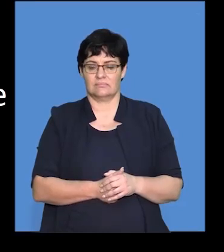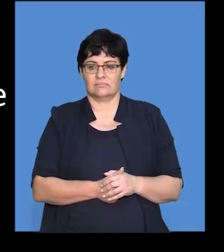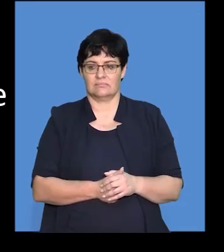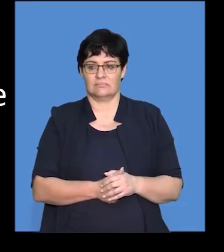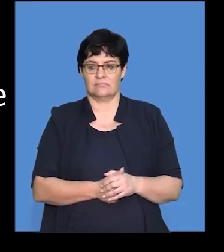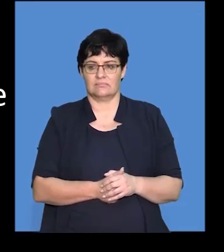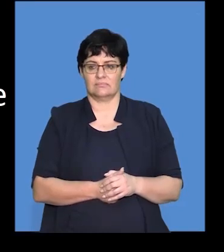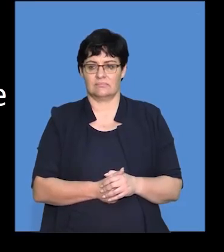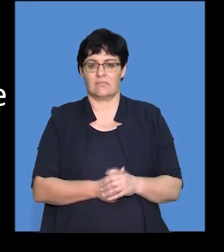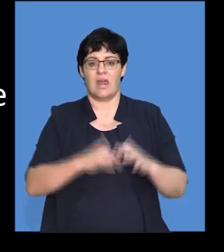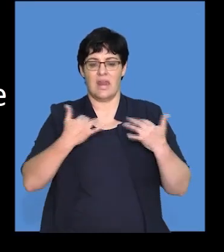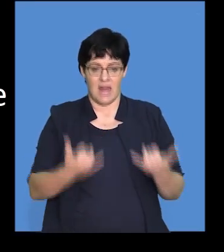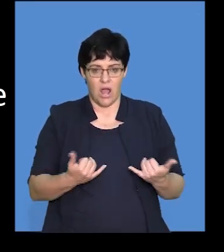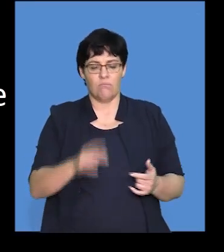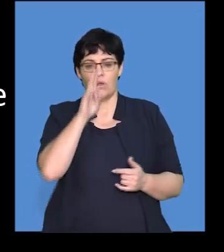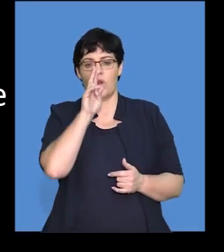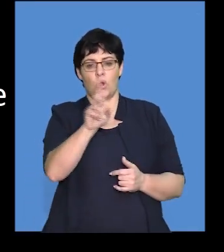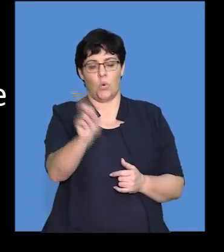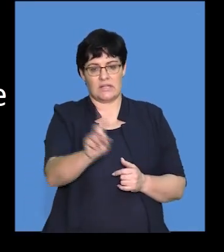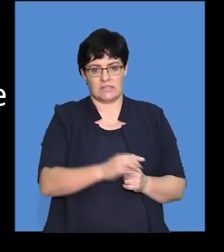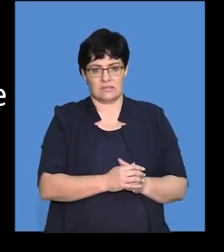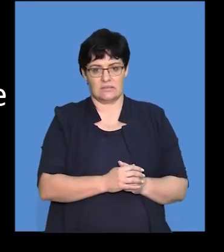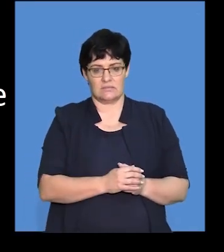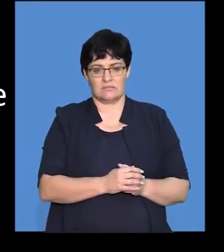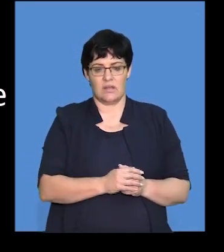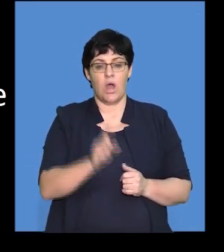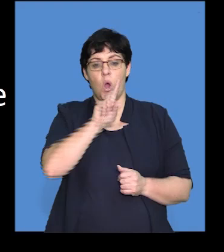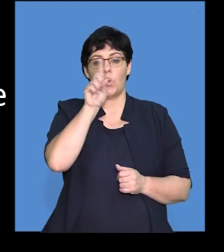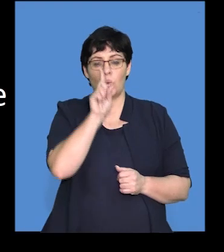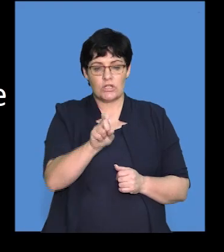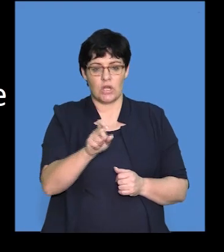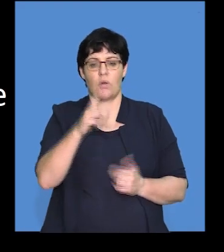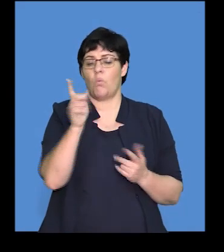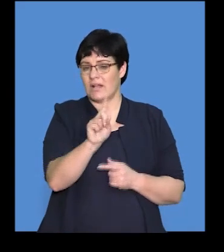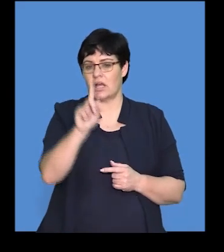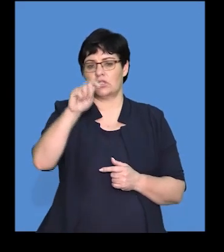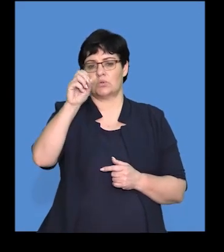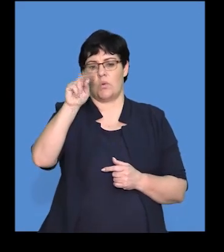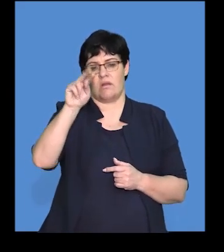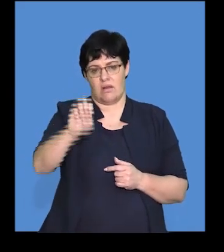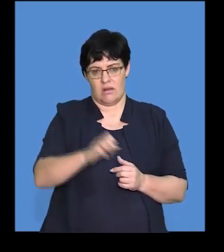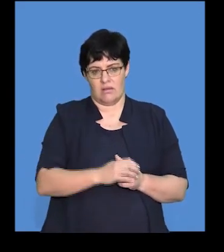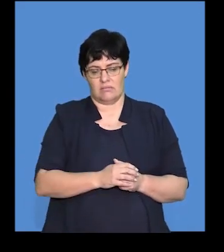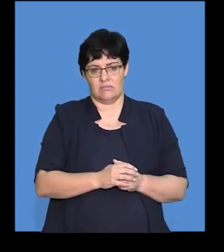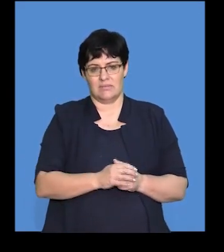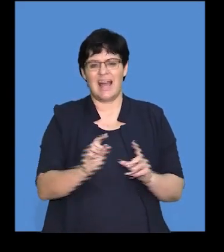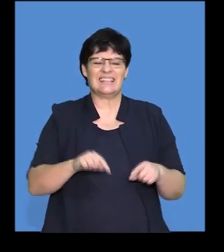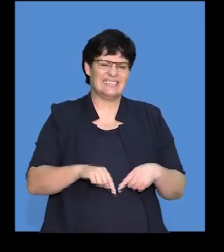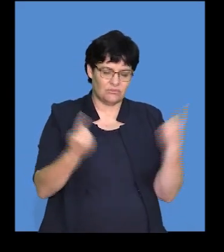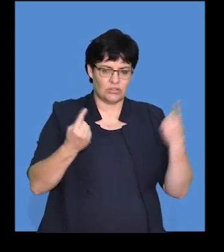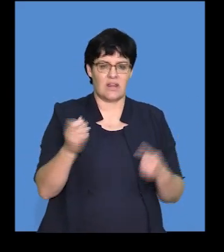Okay, let us look at the questions on tone. This is another form of figurative